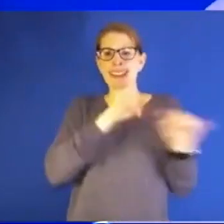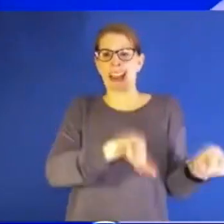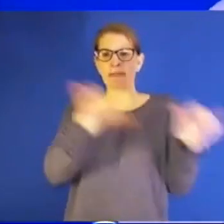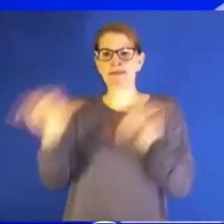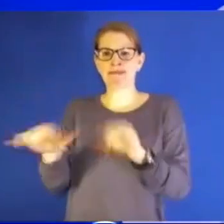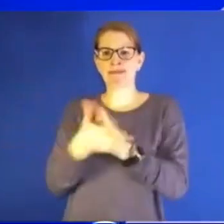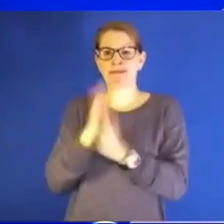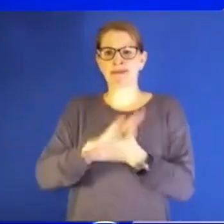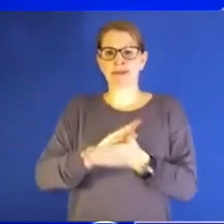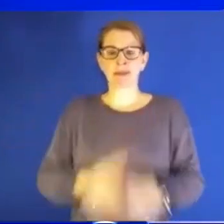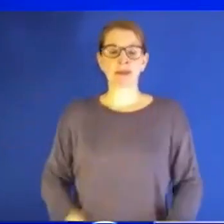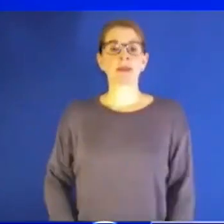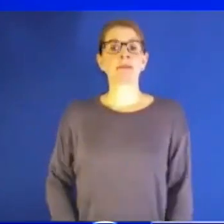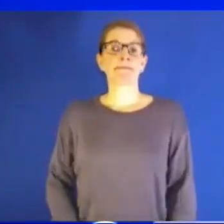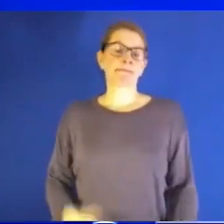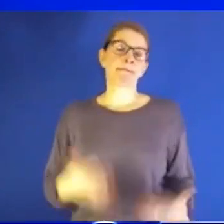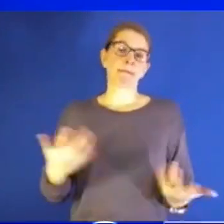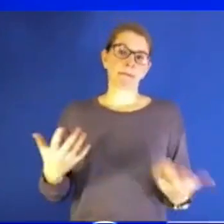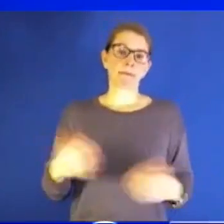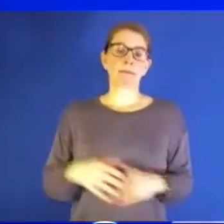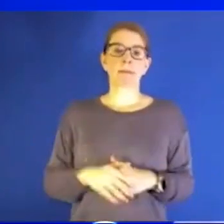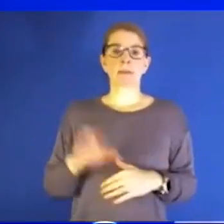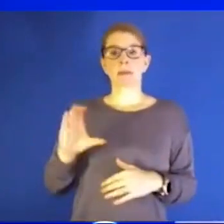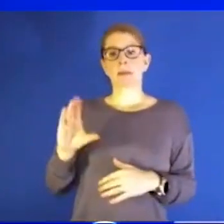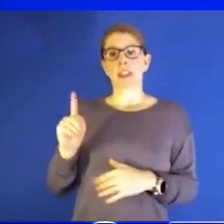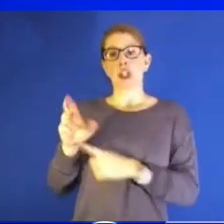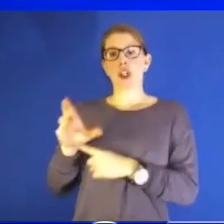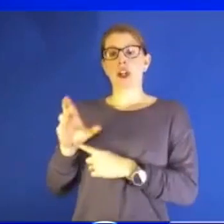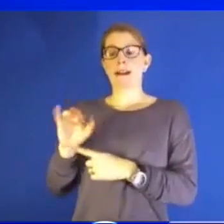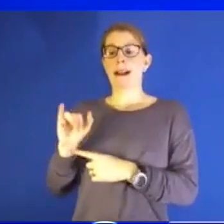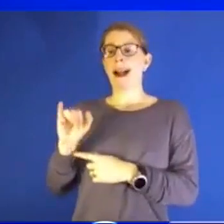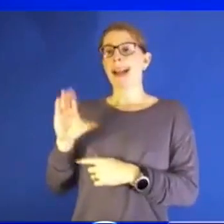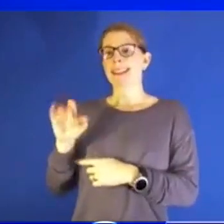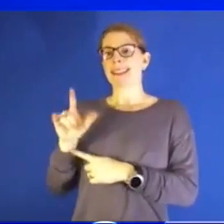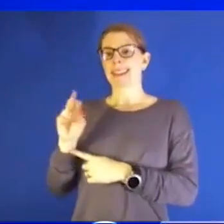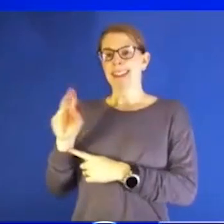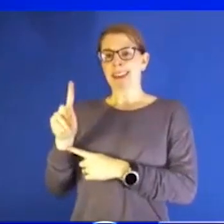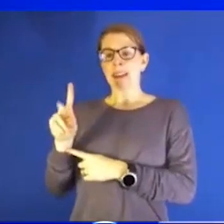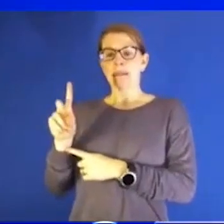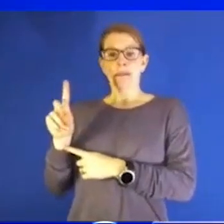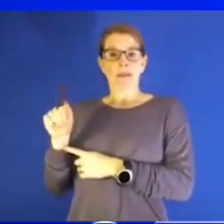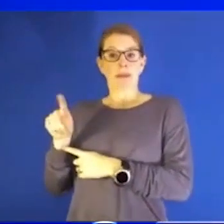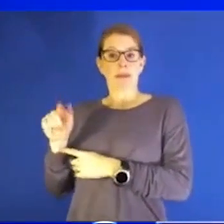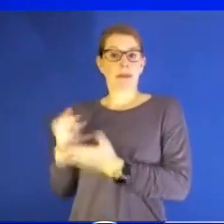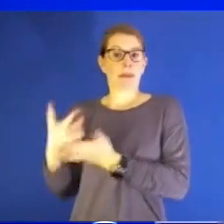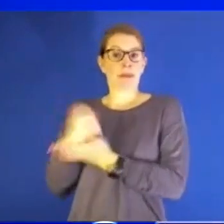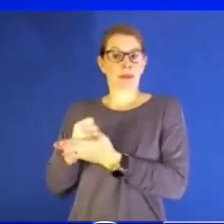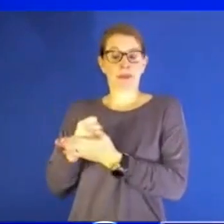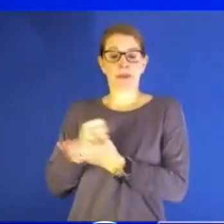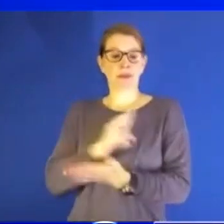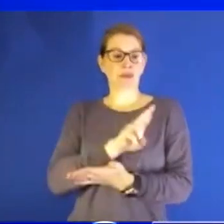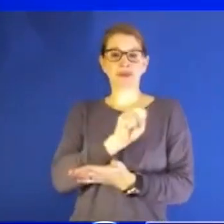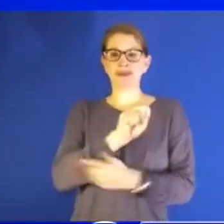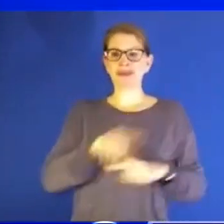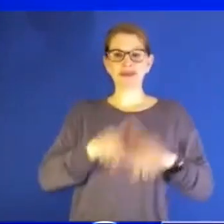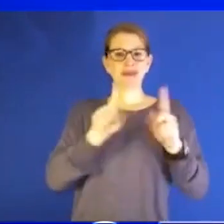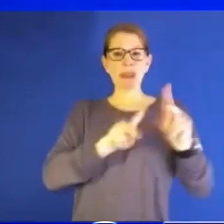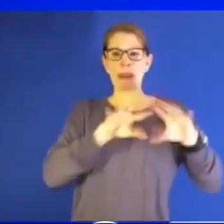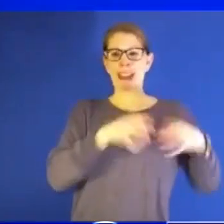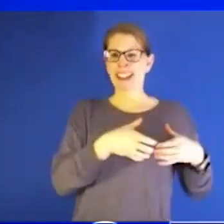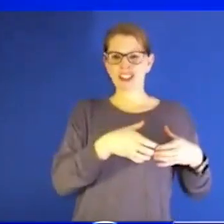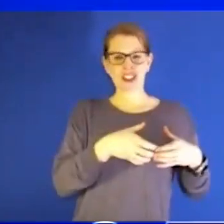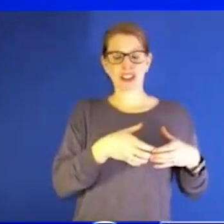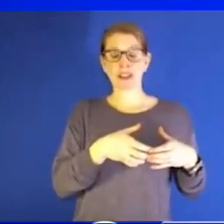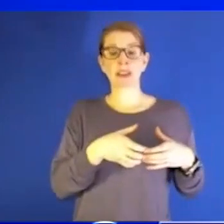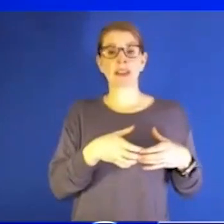talked about with the Qatar data, with the Iceland data, we know, the United States is just a different population. Number one, it is